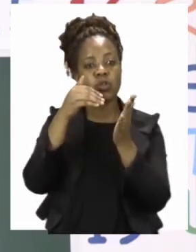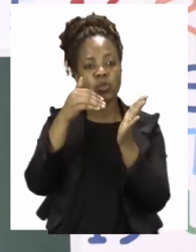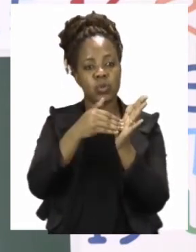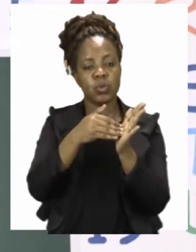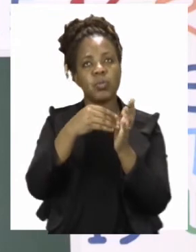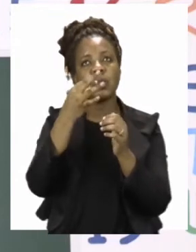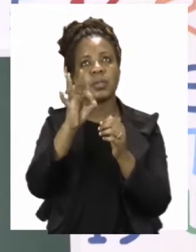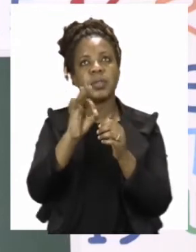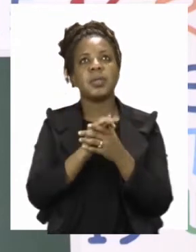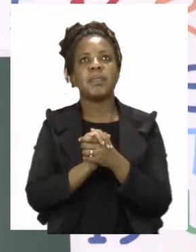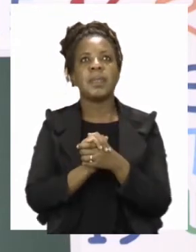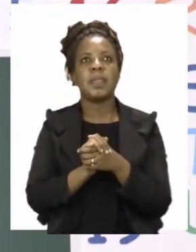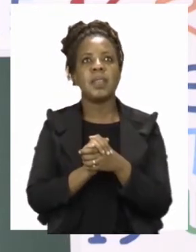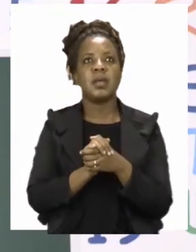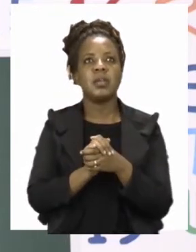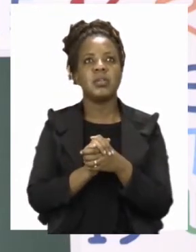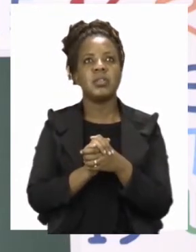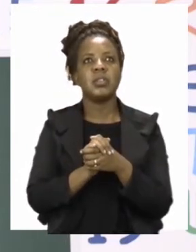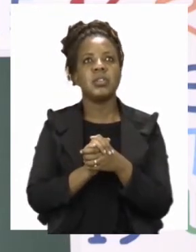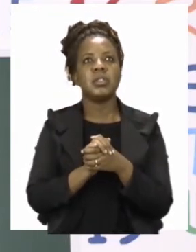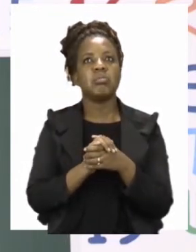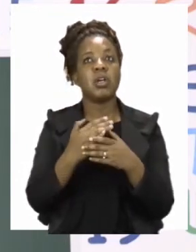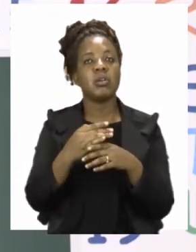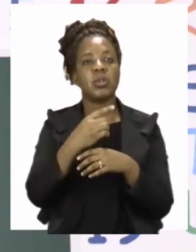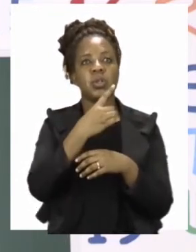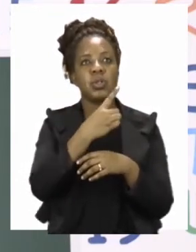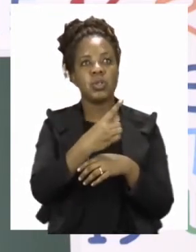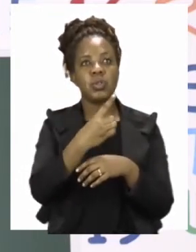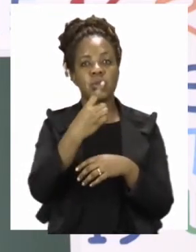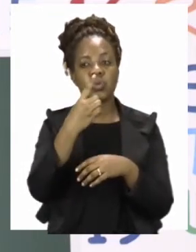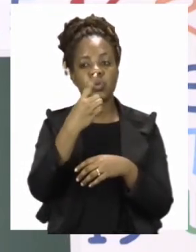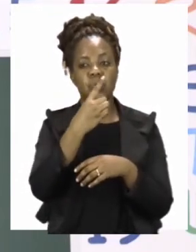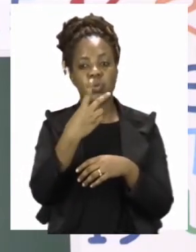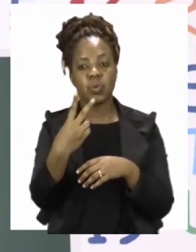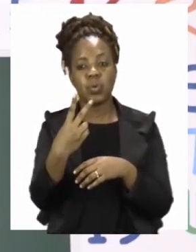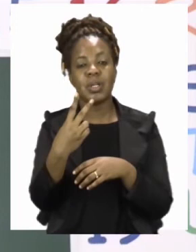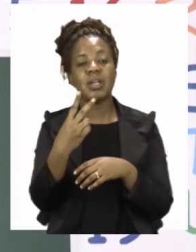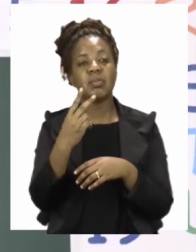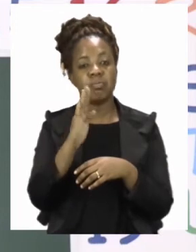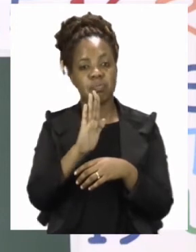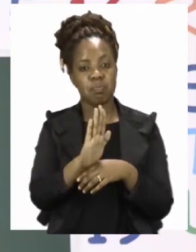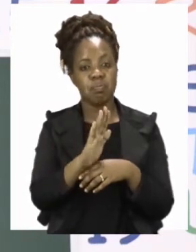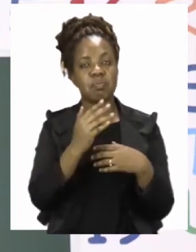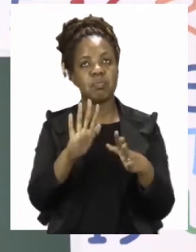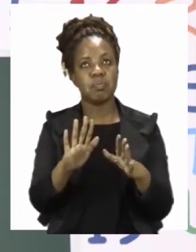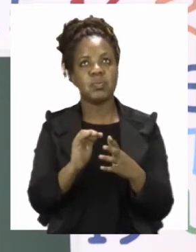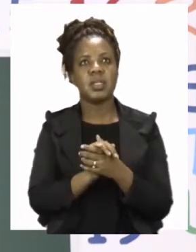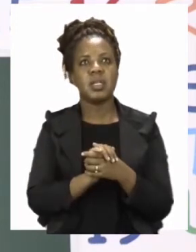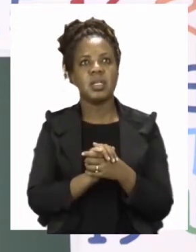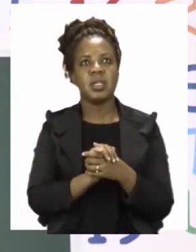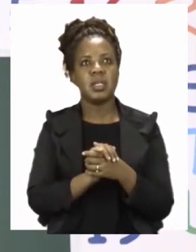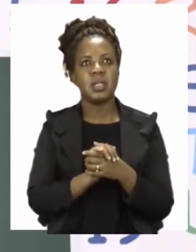have to happen is that we go to Mr. Tens and we say, Mr. Tens, please can we